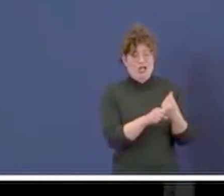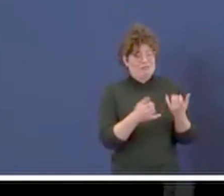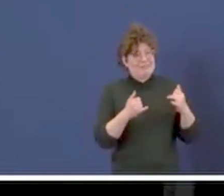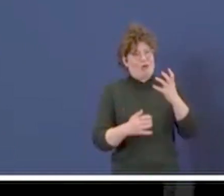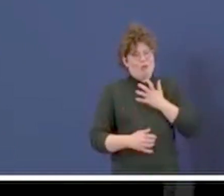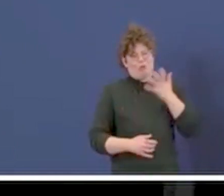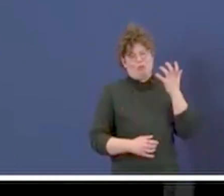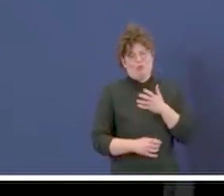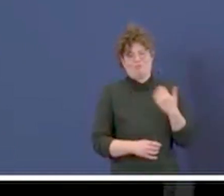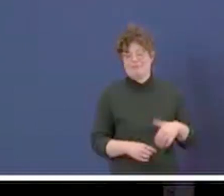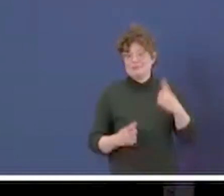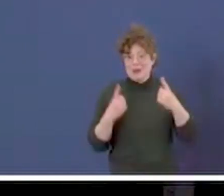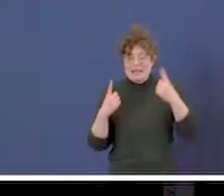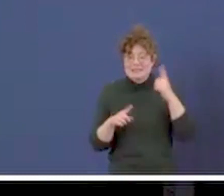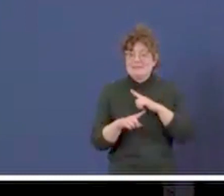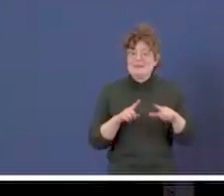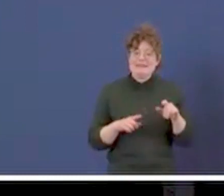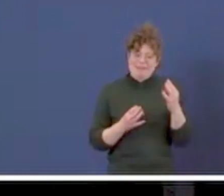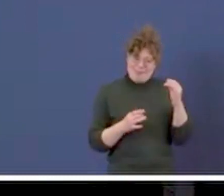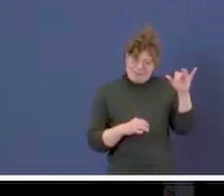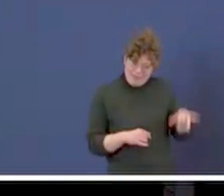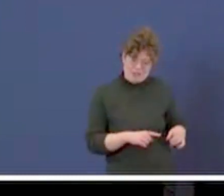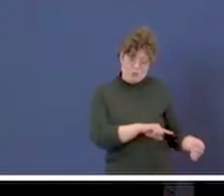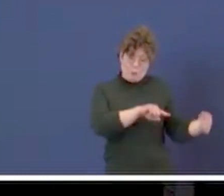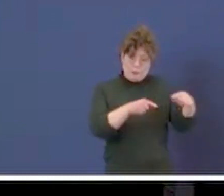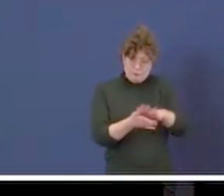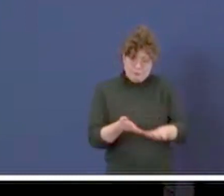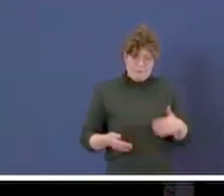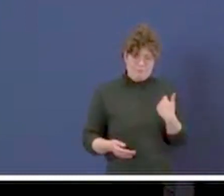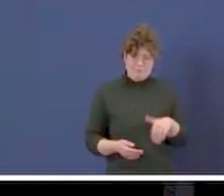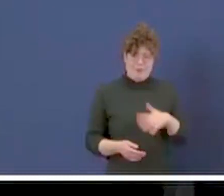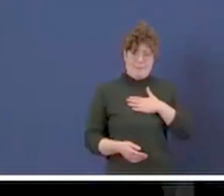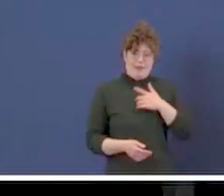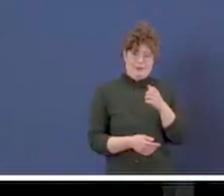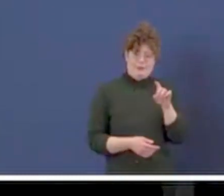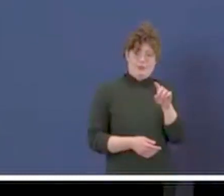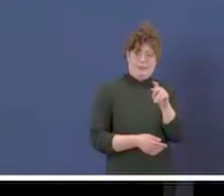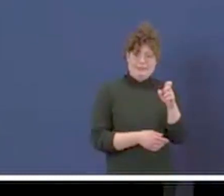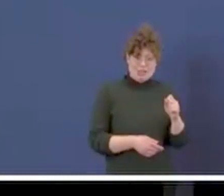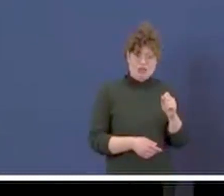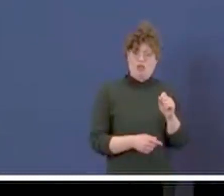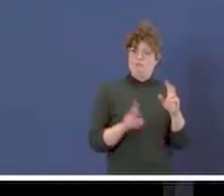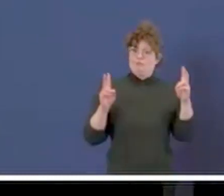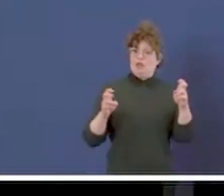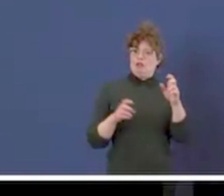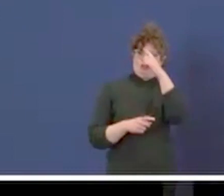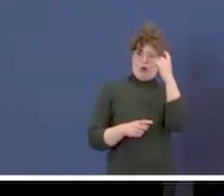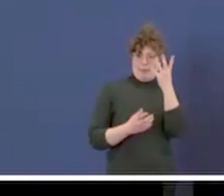mean, it's crazy, but think about that. When she went to college, my goodness, trauma-informed